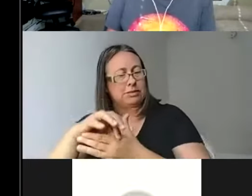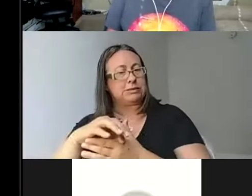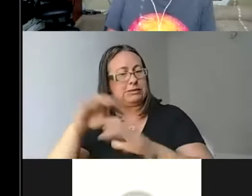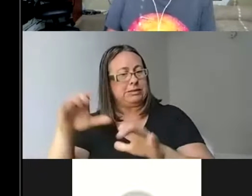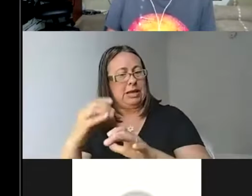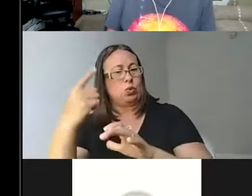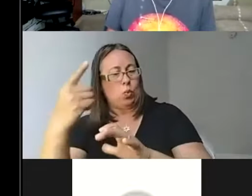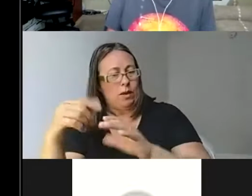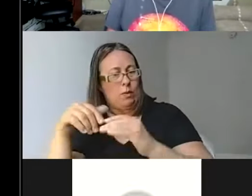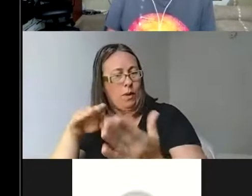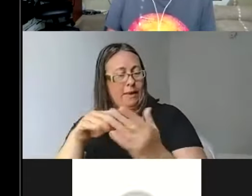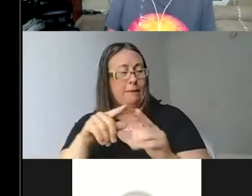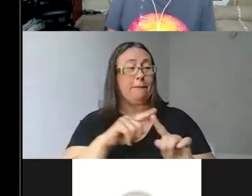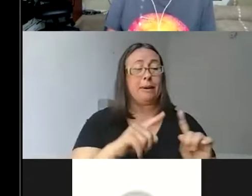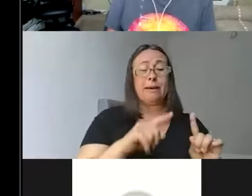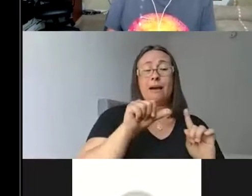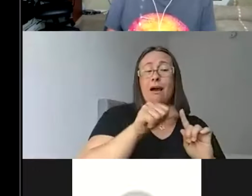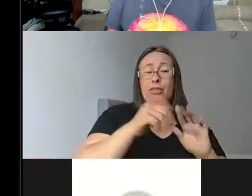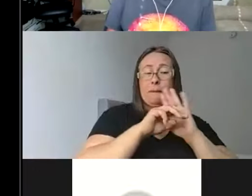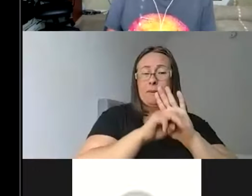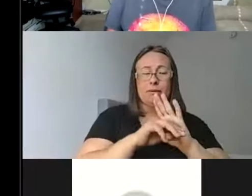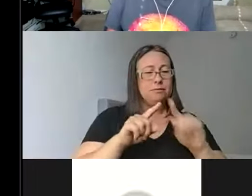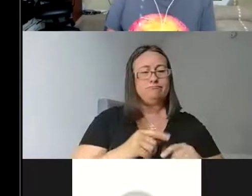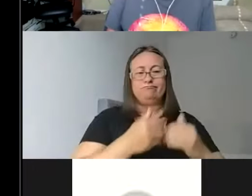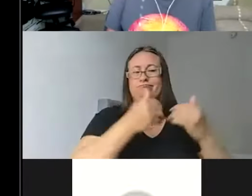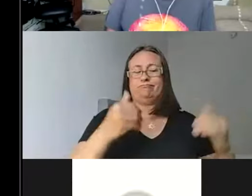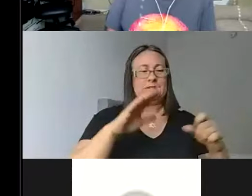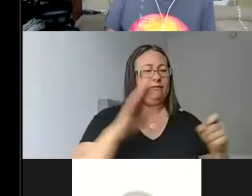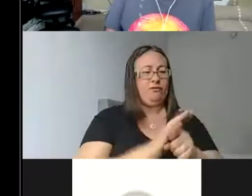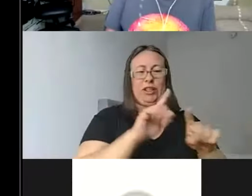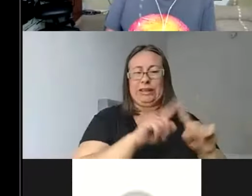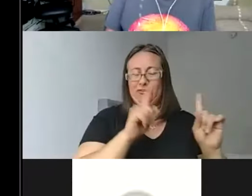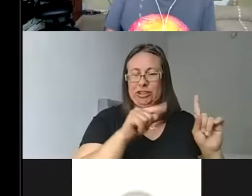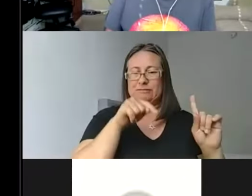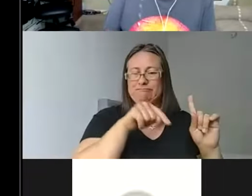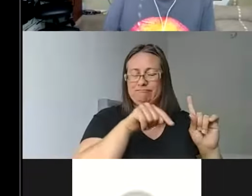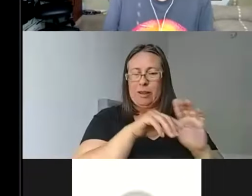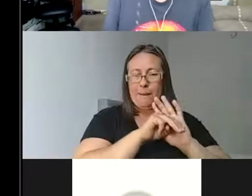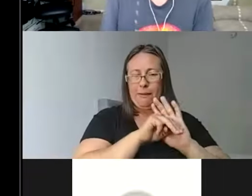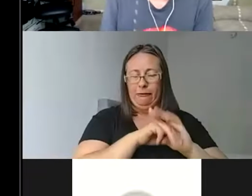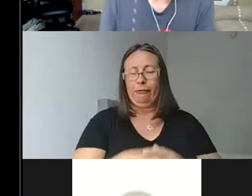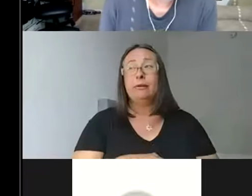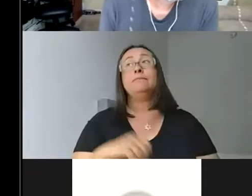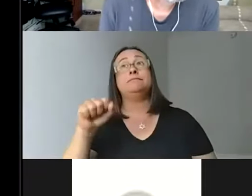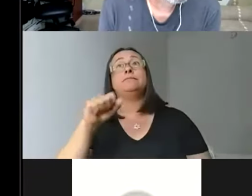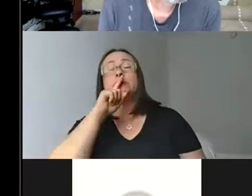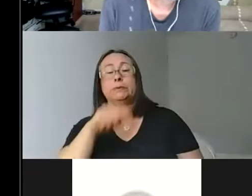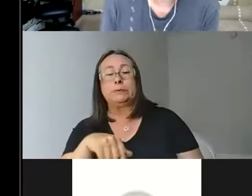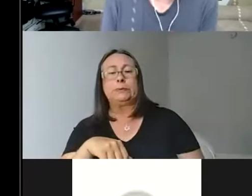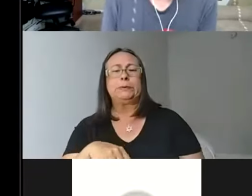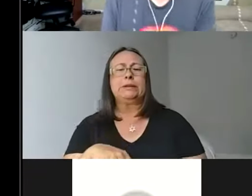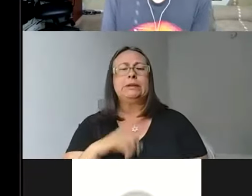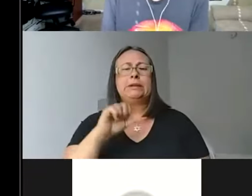different. Same basic signaling pathway. It's very cool. Yeah, totally. And then Jimmy, your question